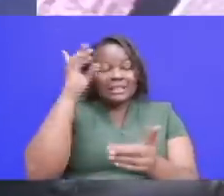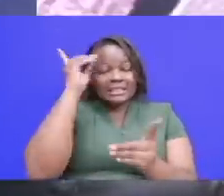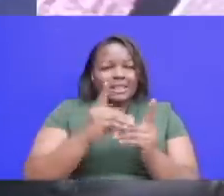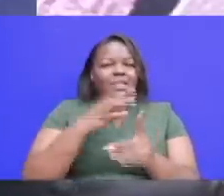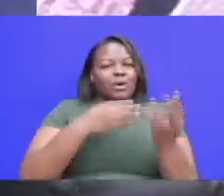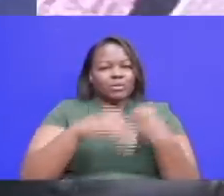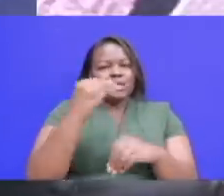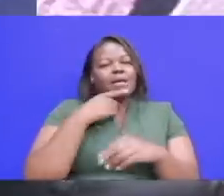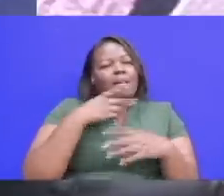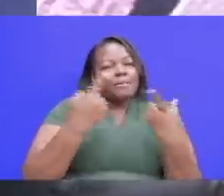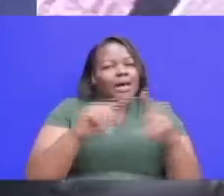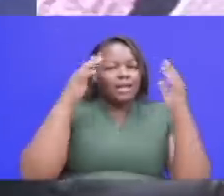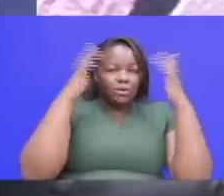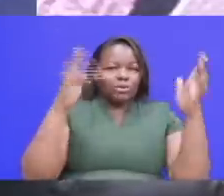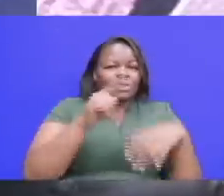I don't know what they tell me.